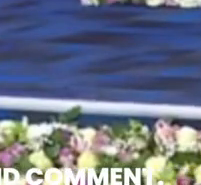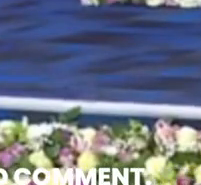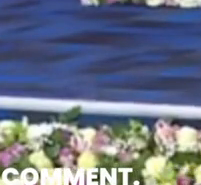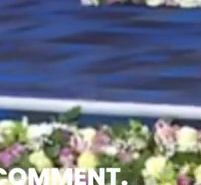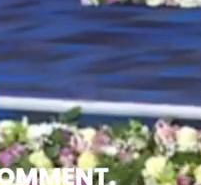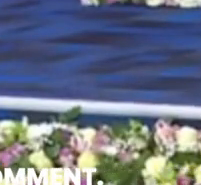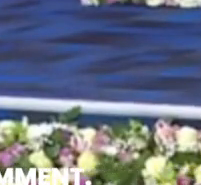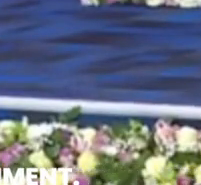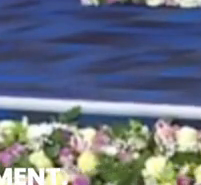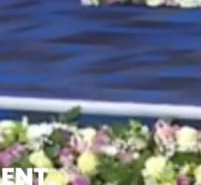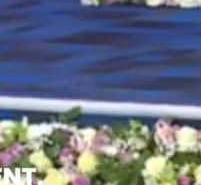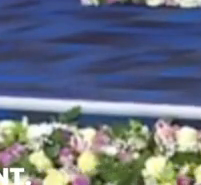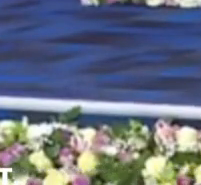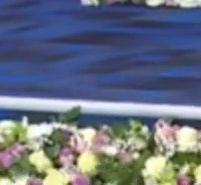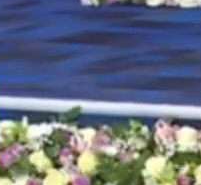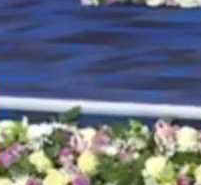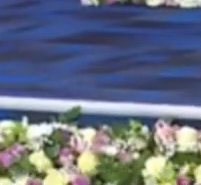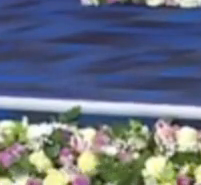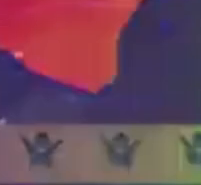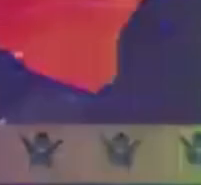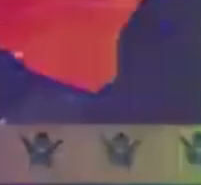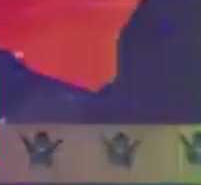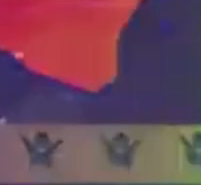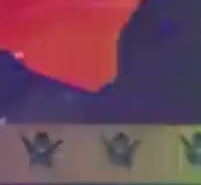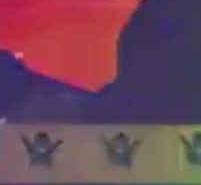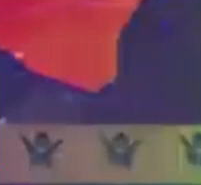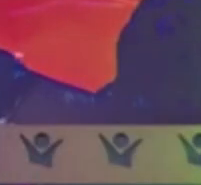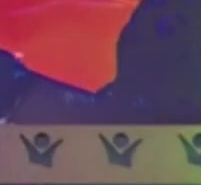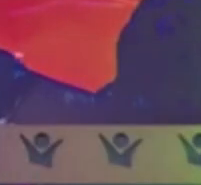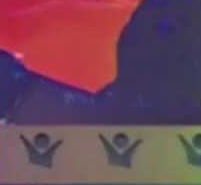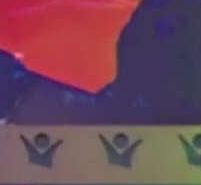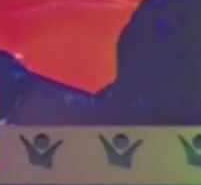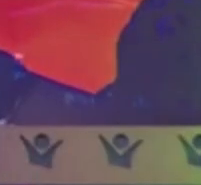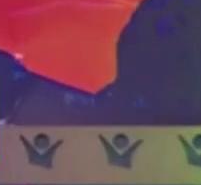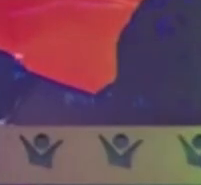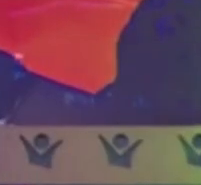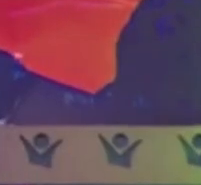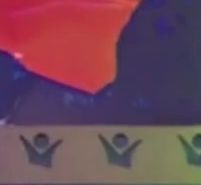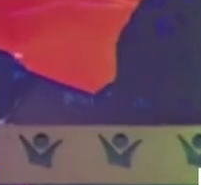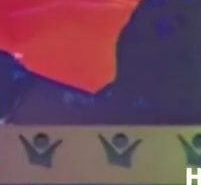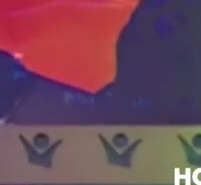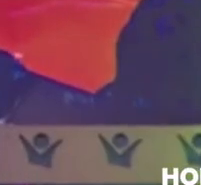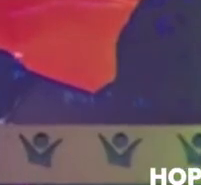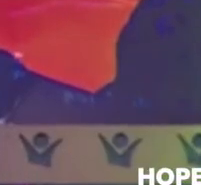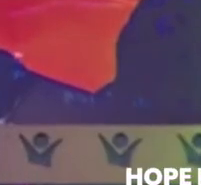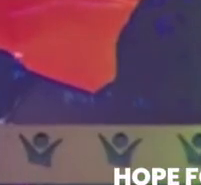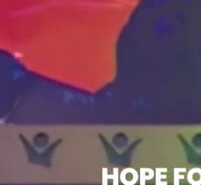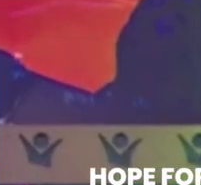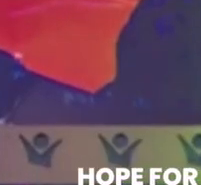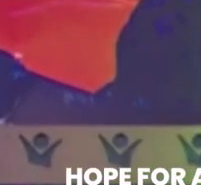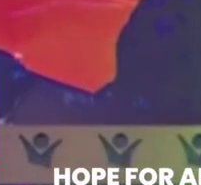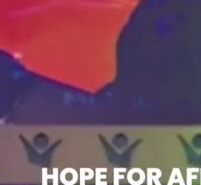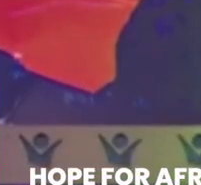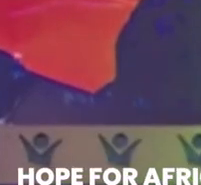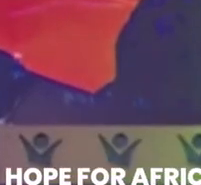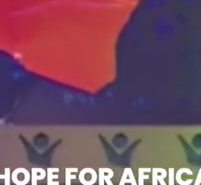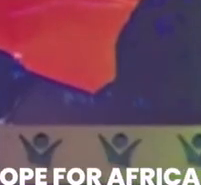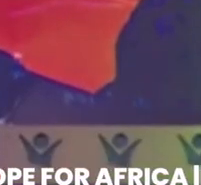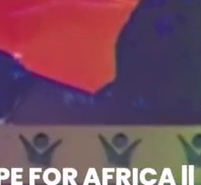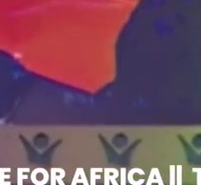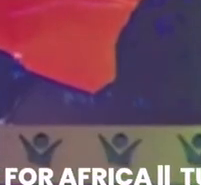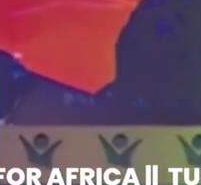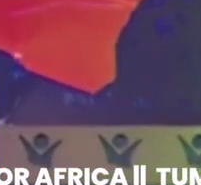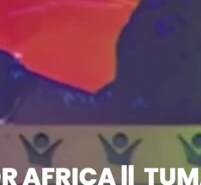lips. Please, Lord, place your words upon his brain and give